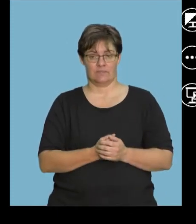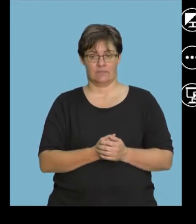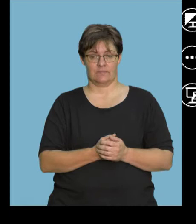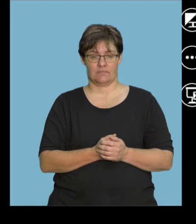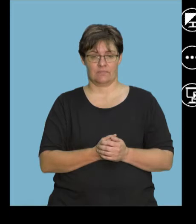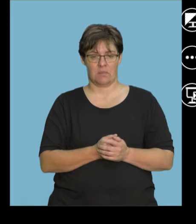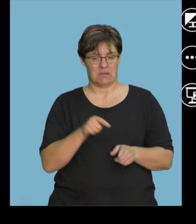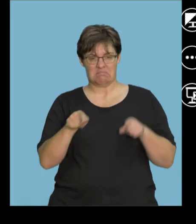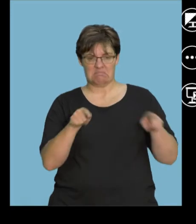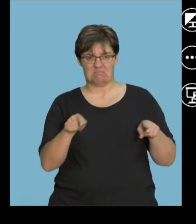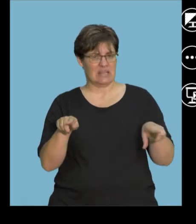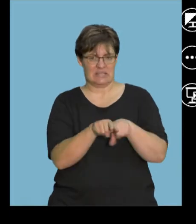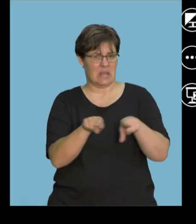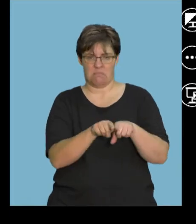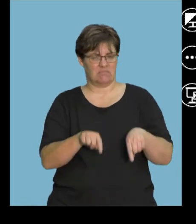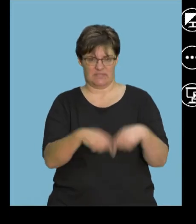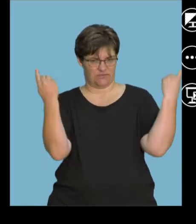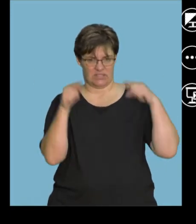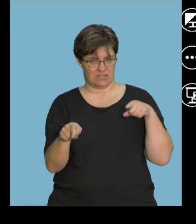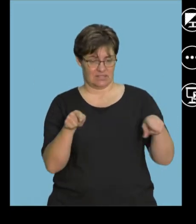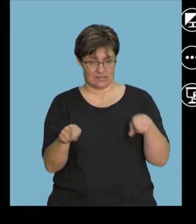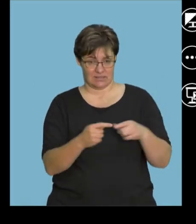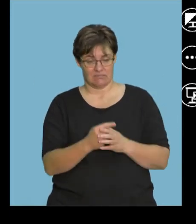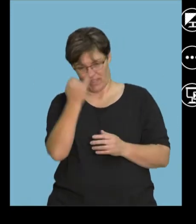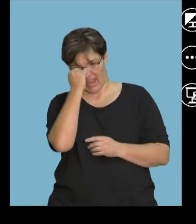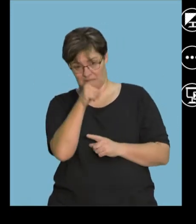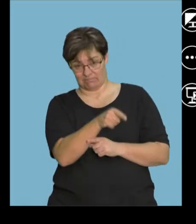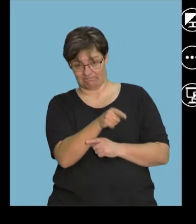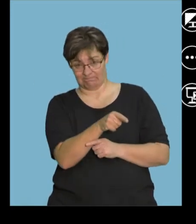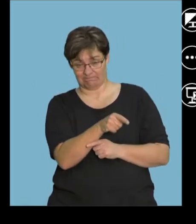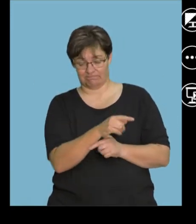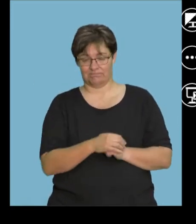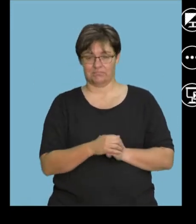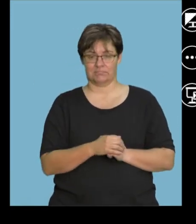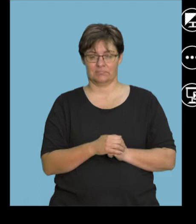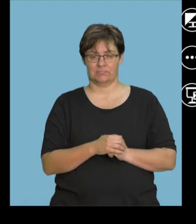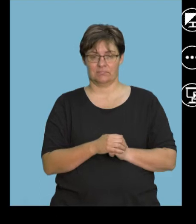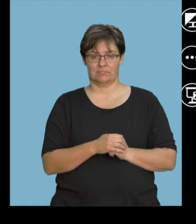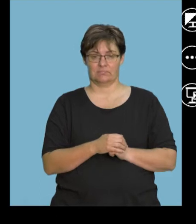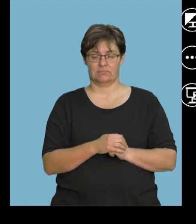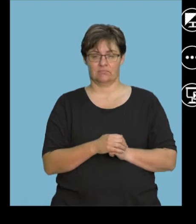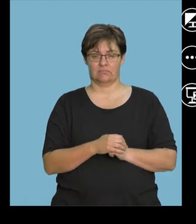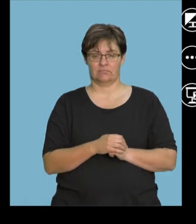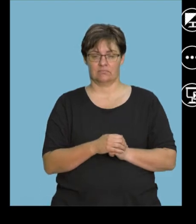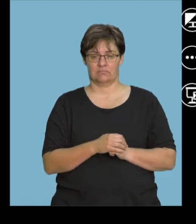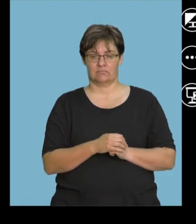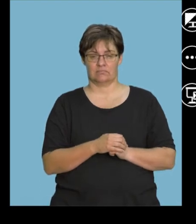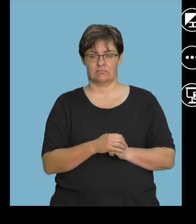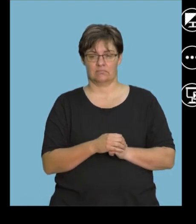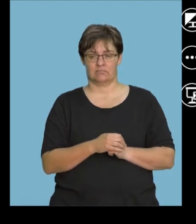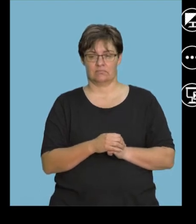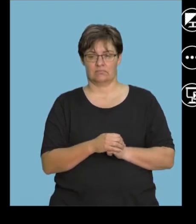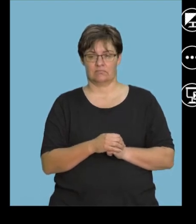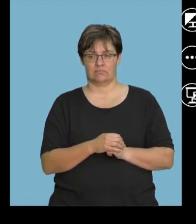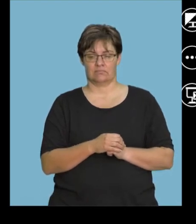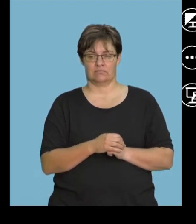or unlike poles, okay? That's the main idea, okay? While, okay,